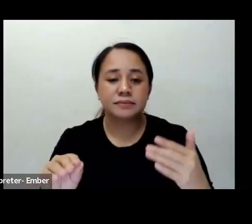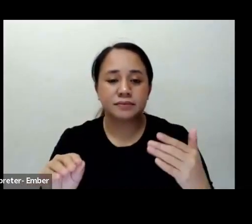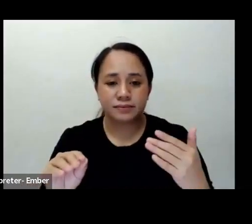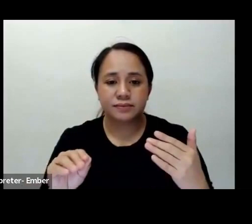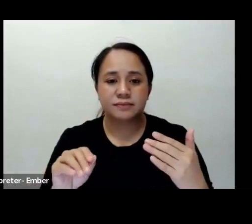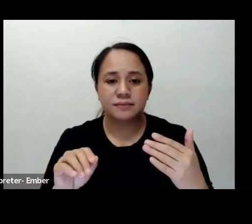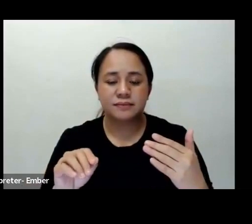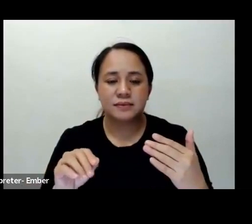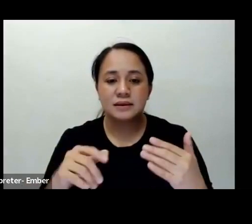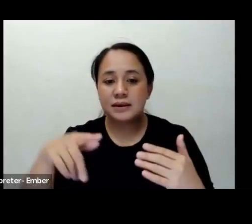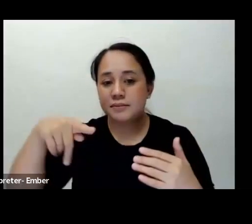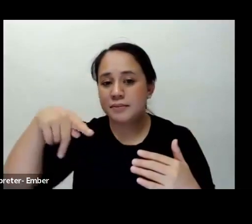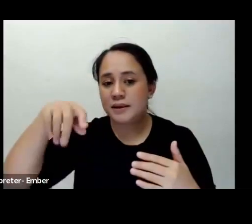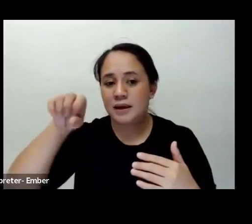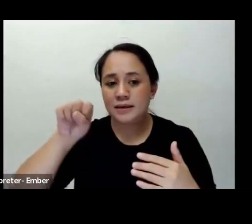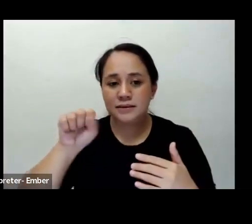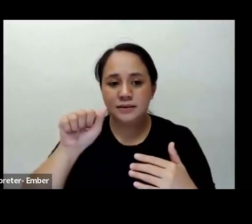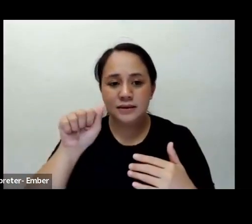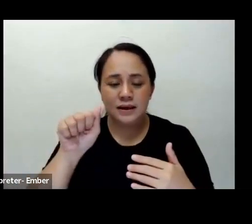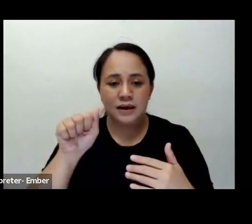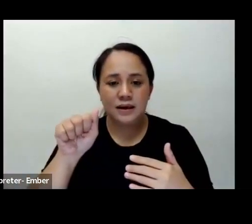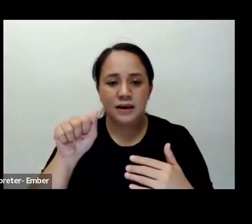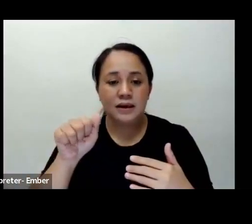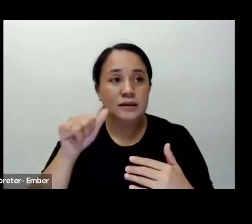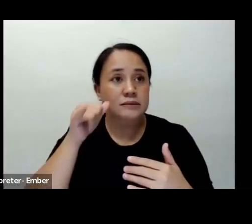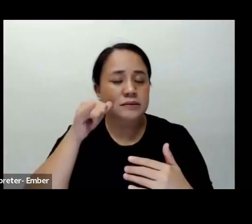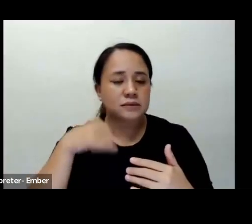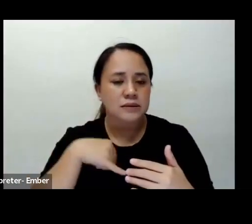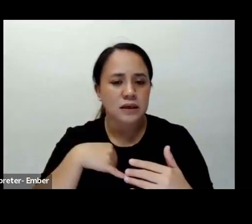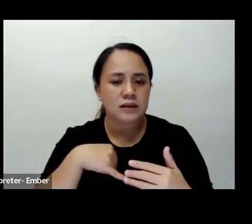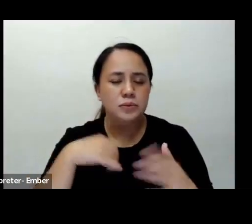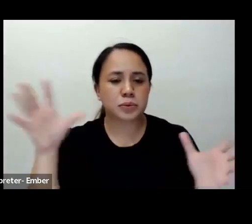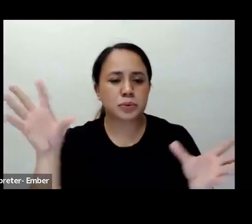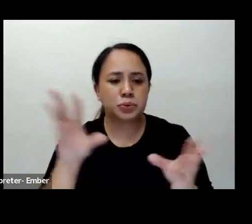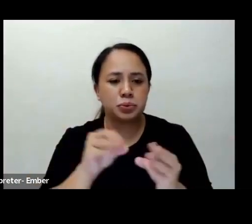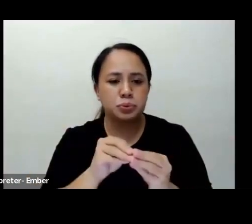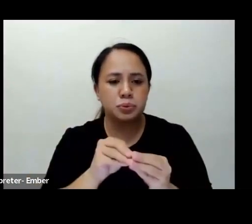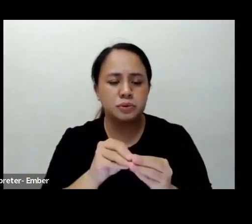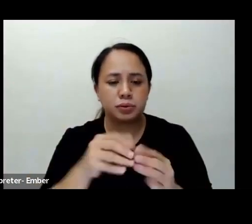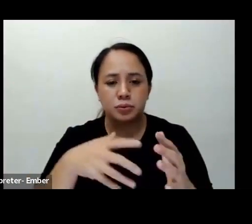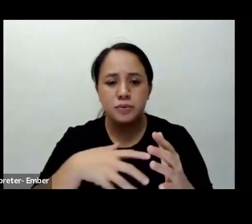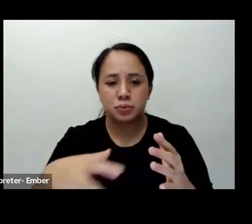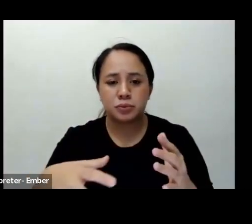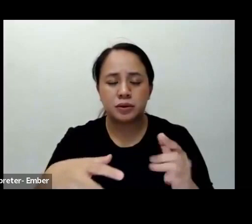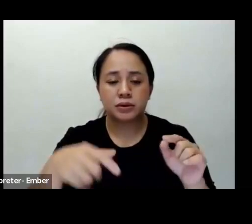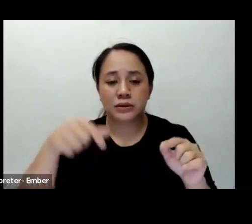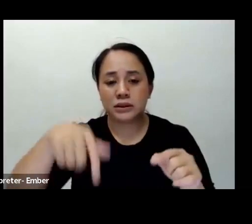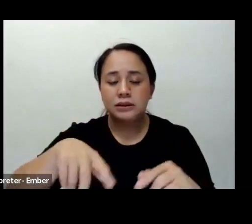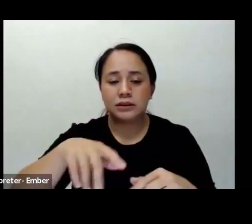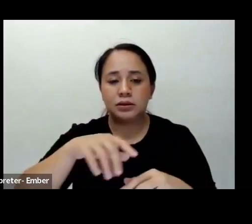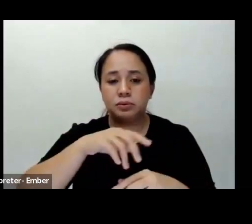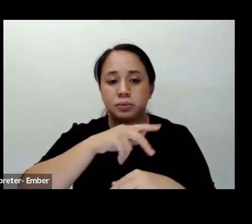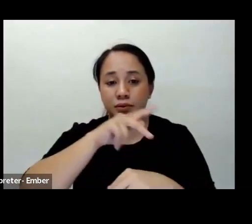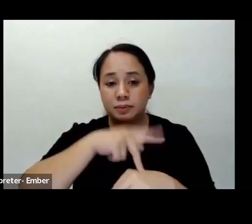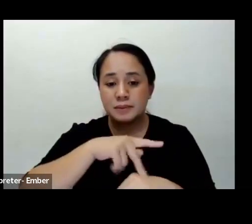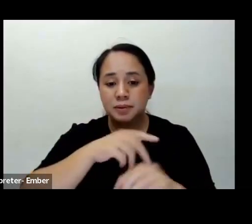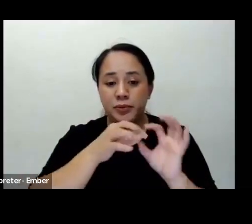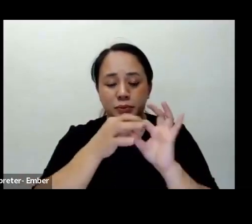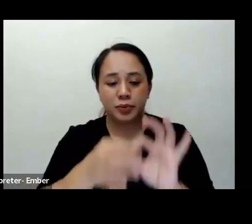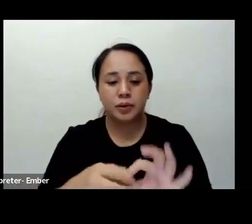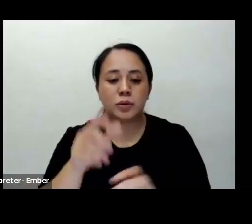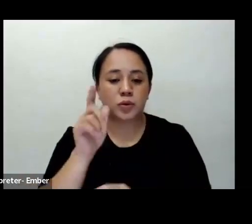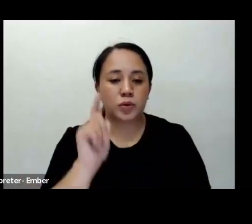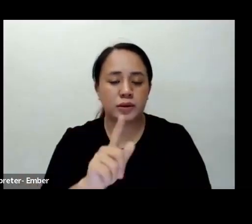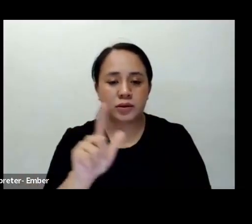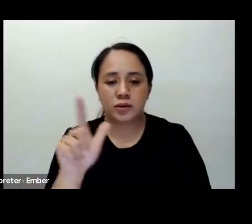the PSA announced yesterday that the total fertility rate of the country based on the 2020